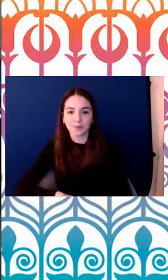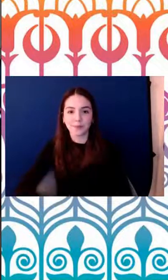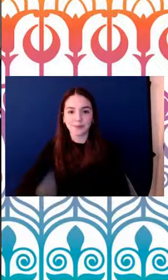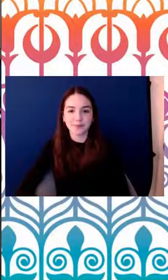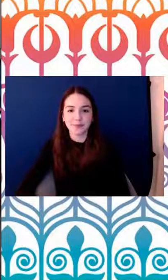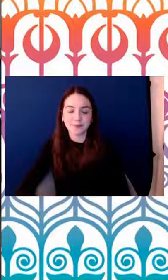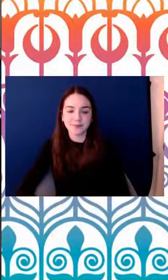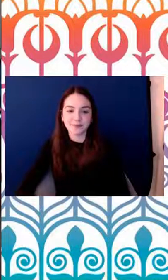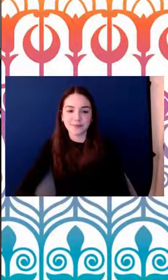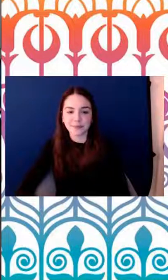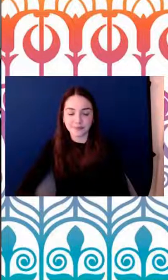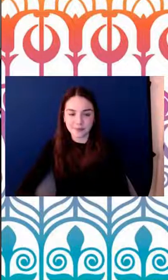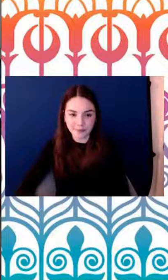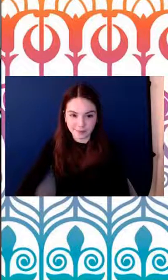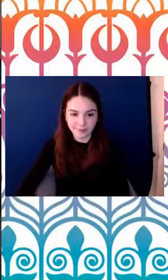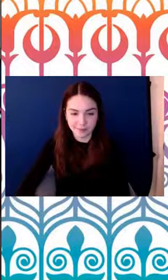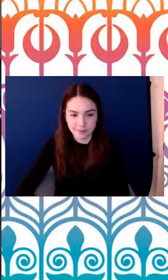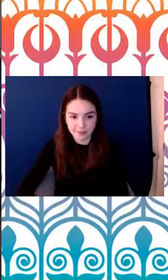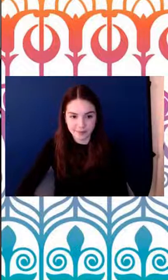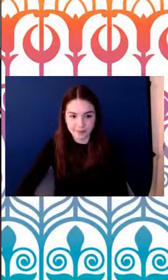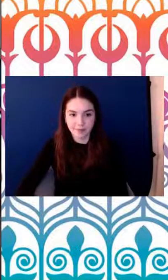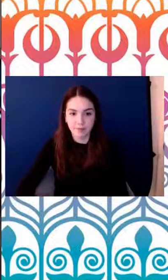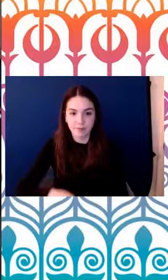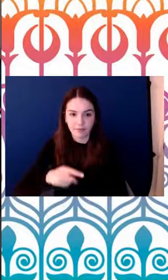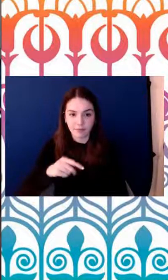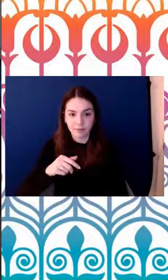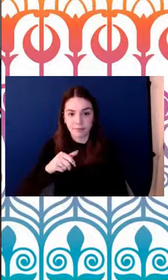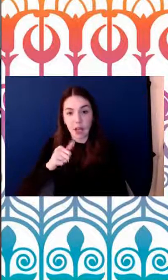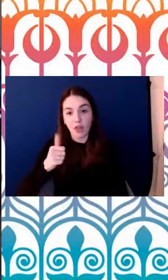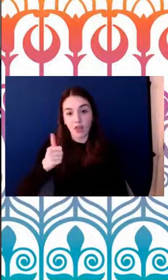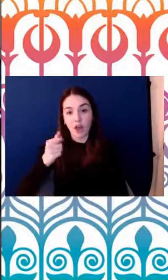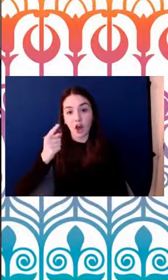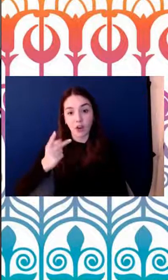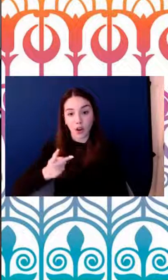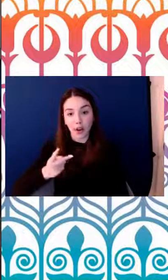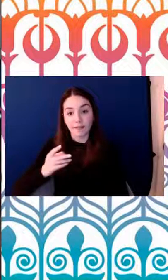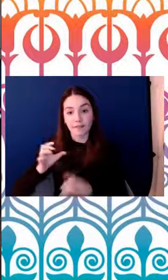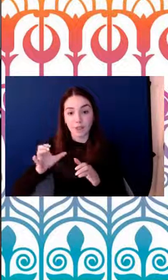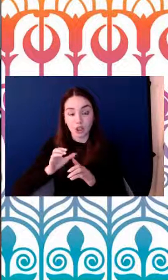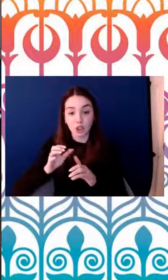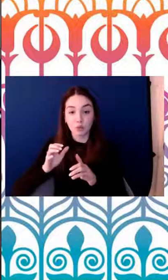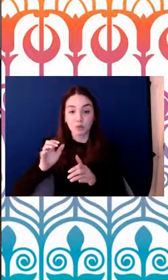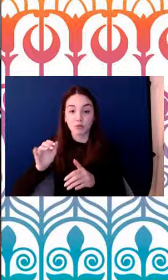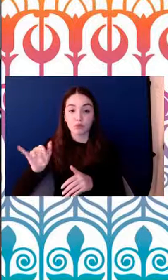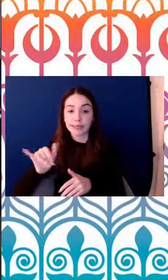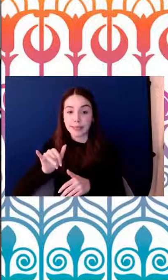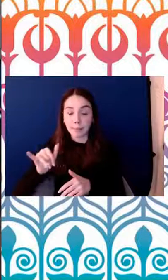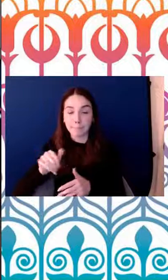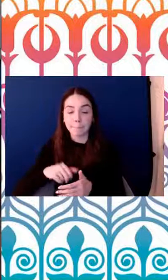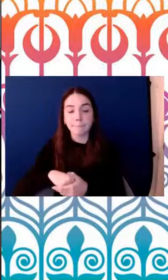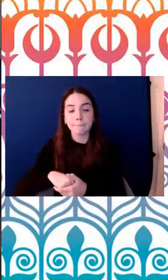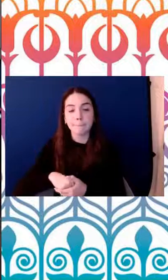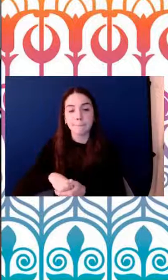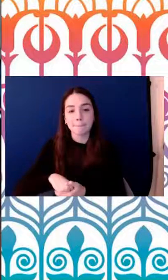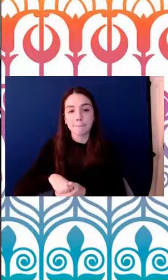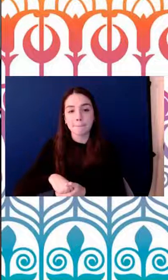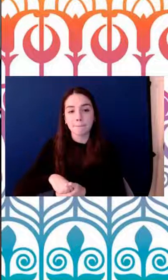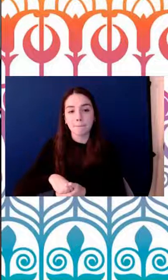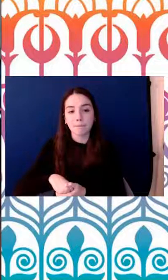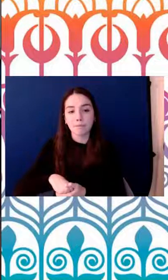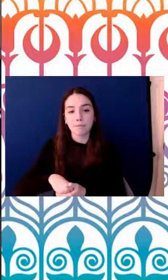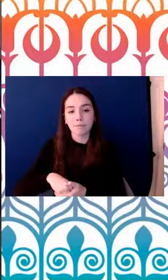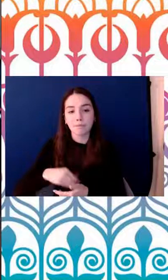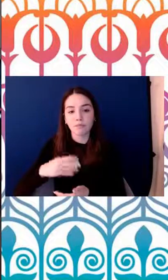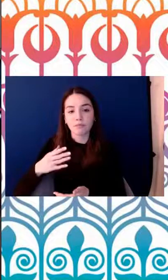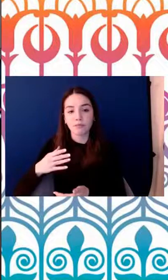It's empty. So I'm going to do the same for this side. I'm going to do it on, actually, by knife. I'm